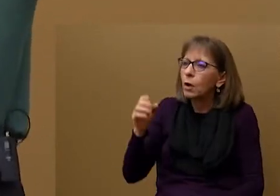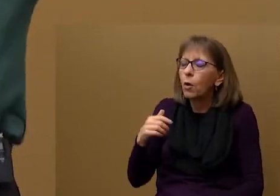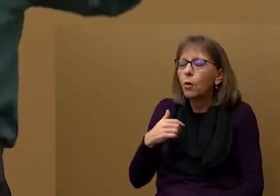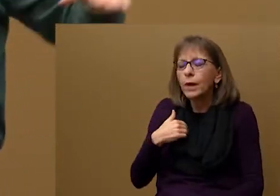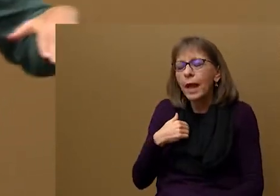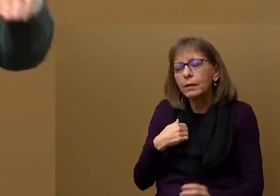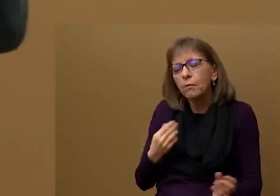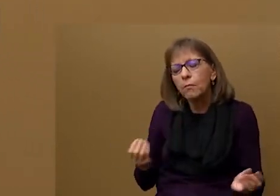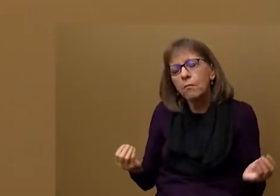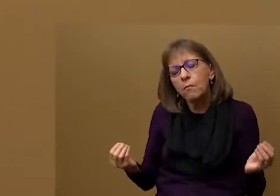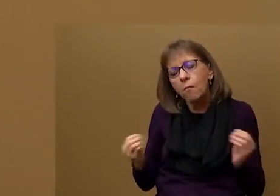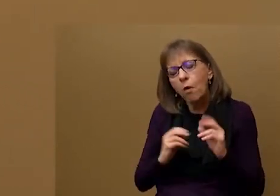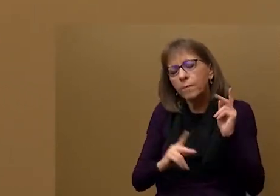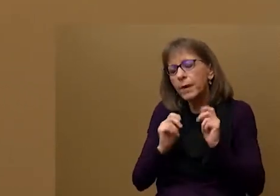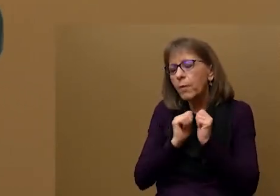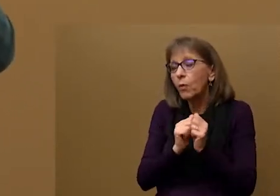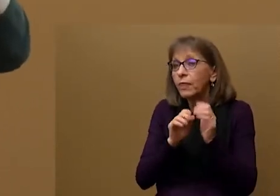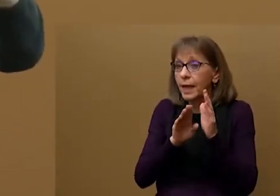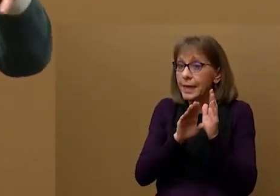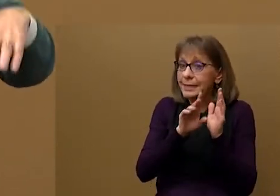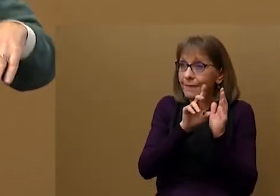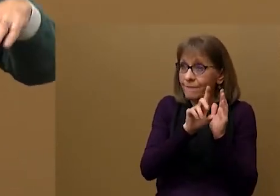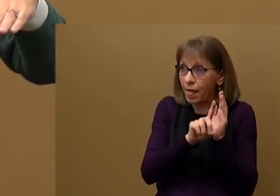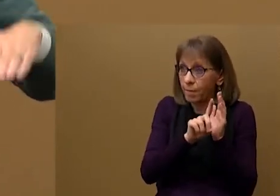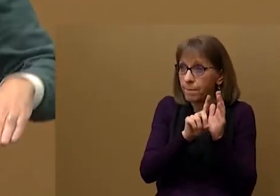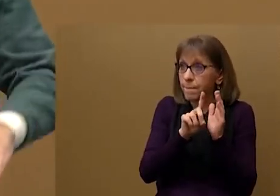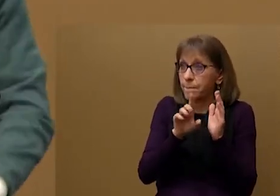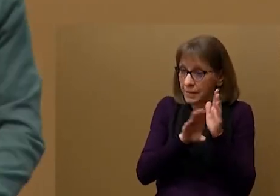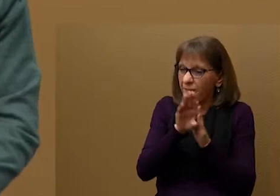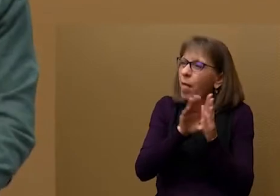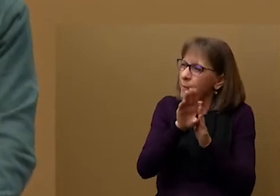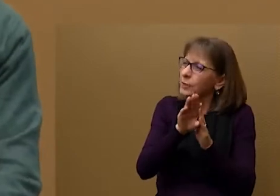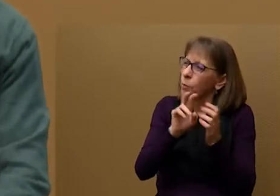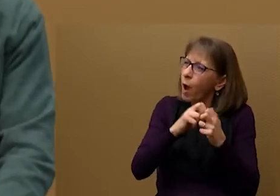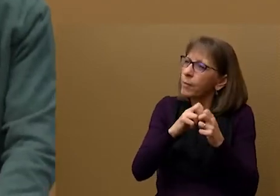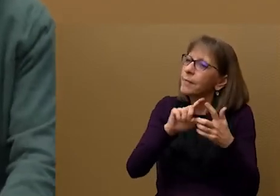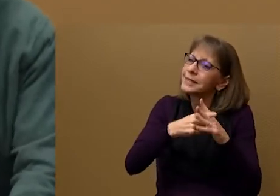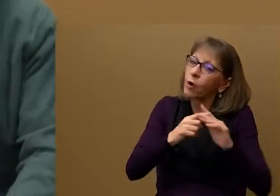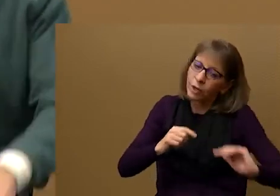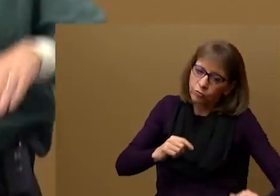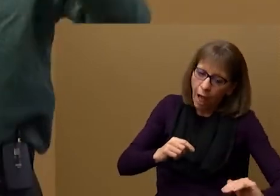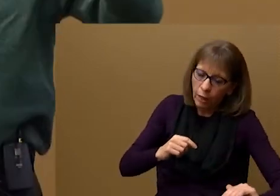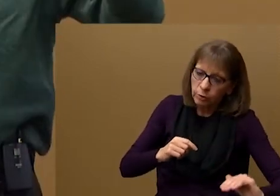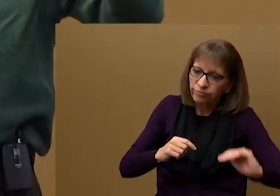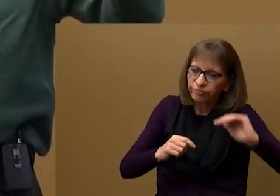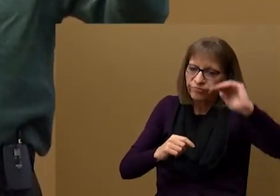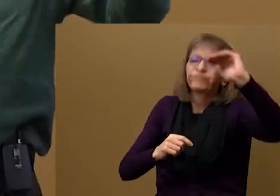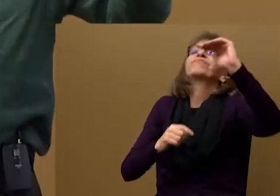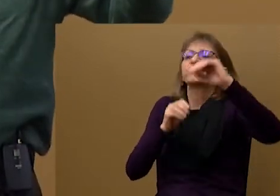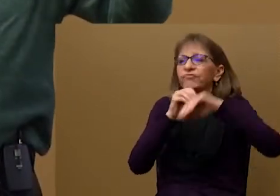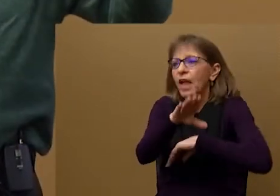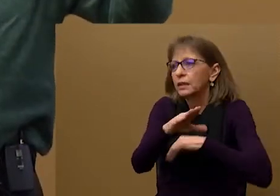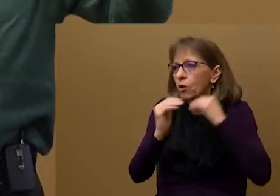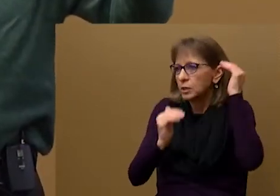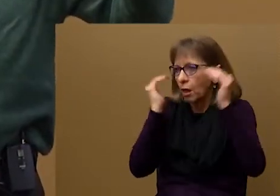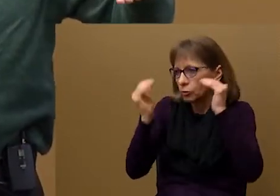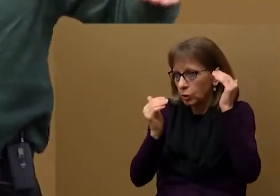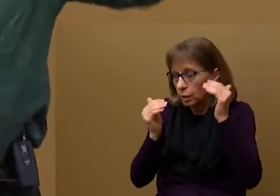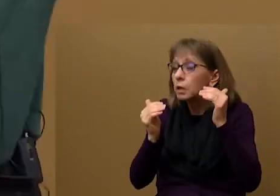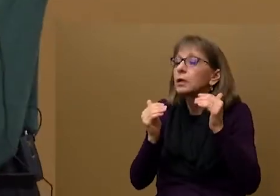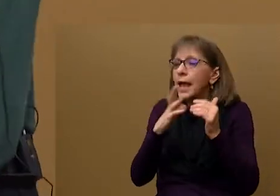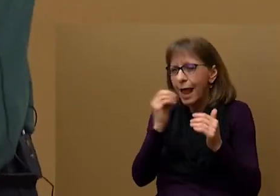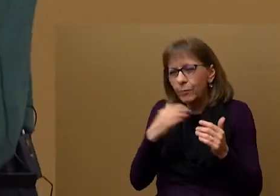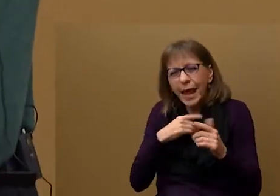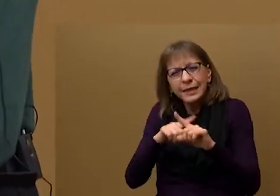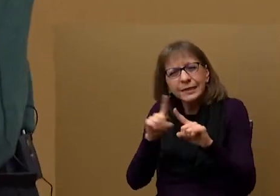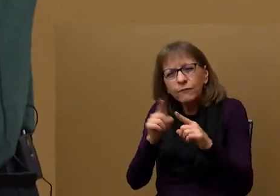roof. In other words, we had far, far more people with developmental problems that began in childhood that are going on now in adulthood.